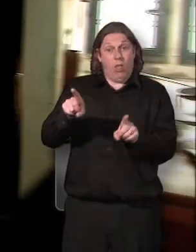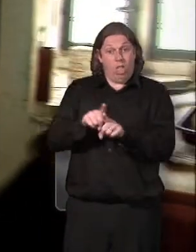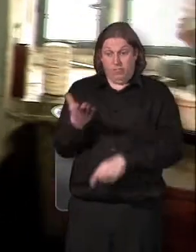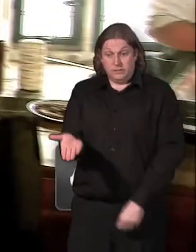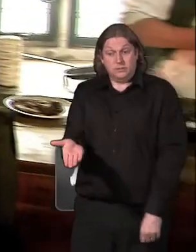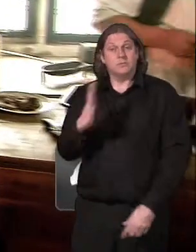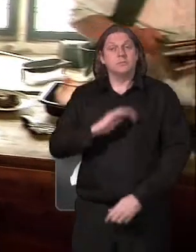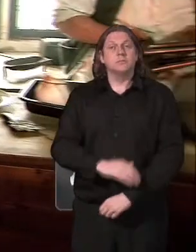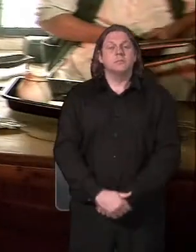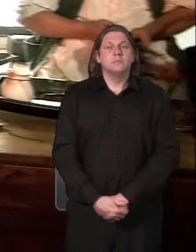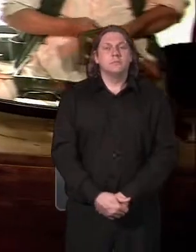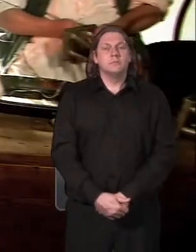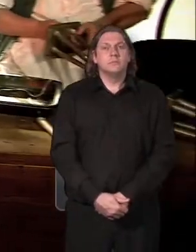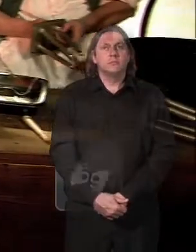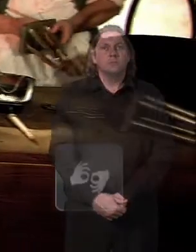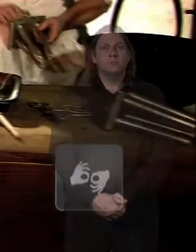made.